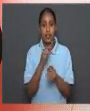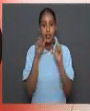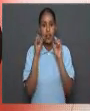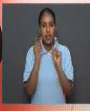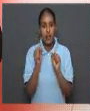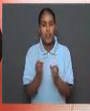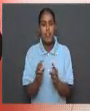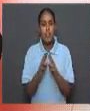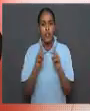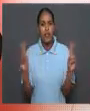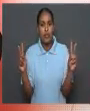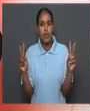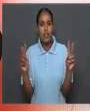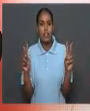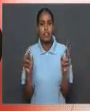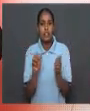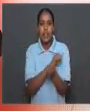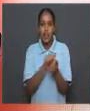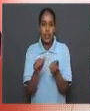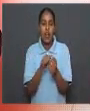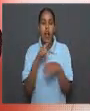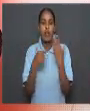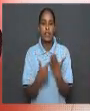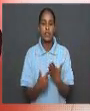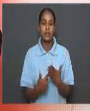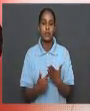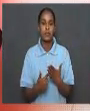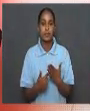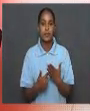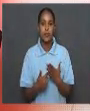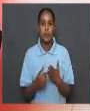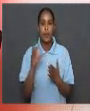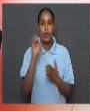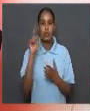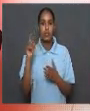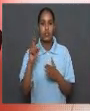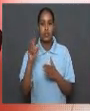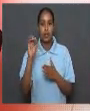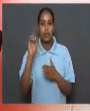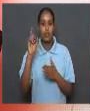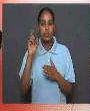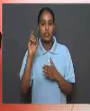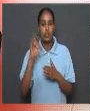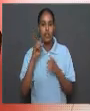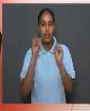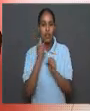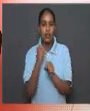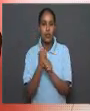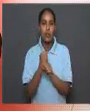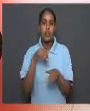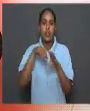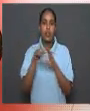be very destructive. However, oxidation can also work in a